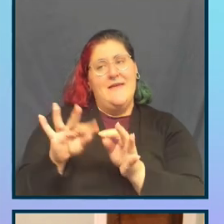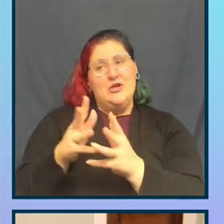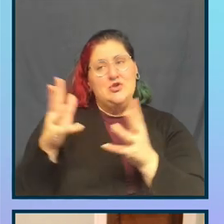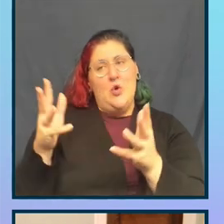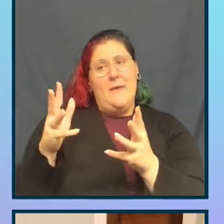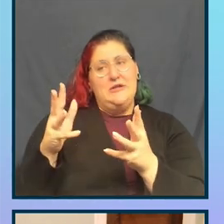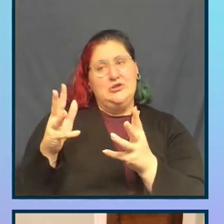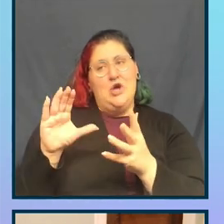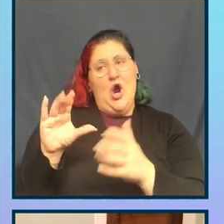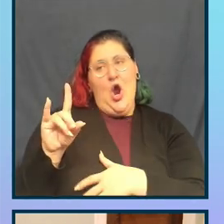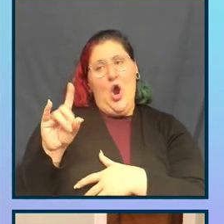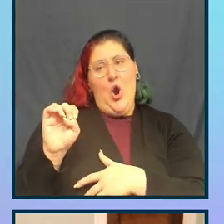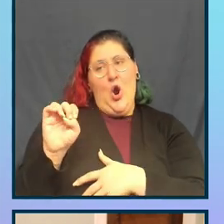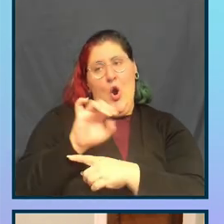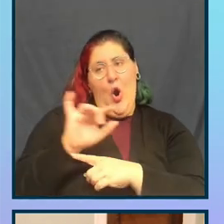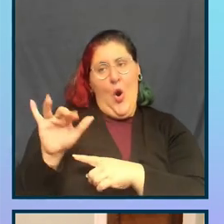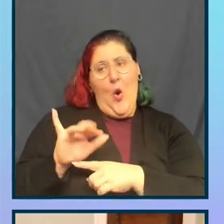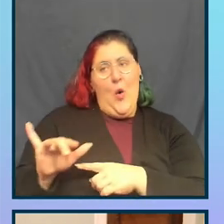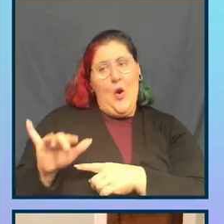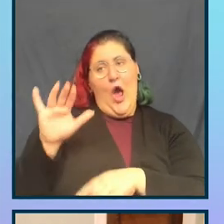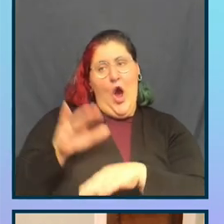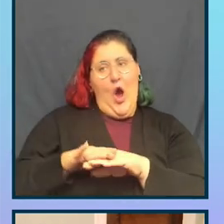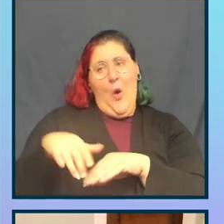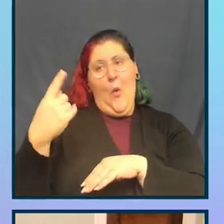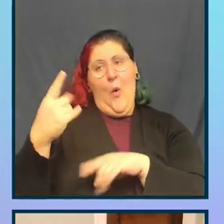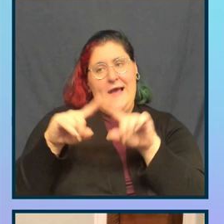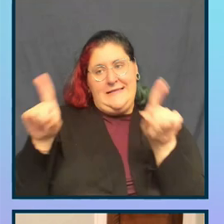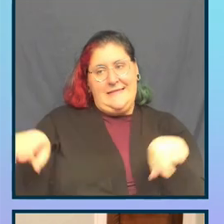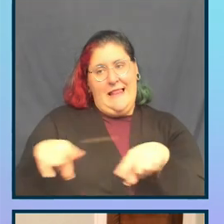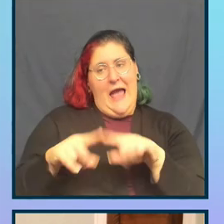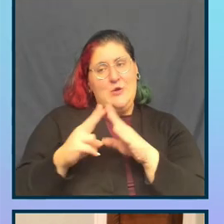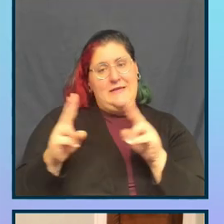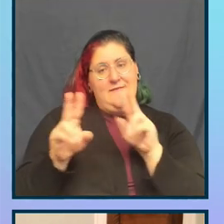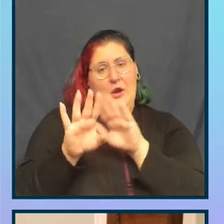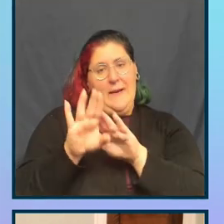basic. Anyone can just dump a bunch of text in a document, but without